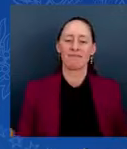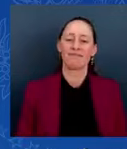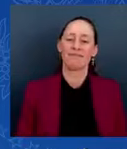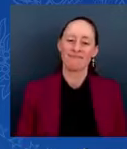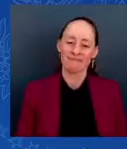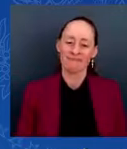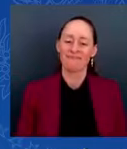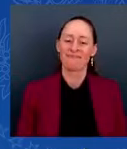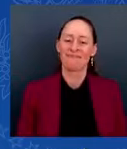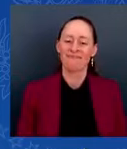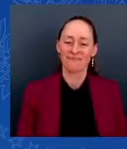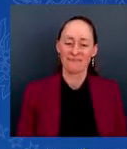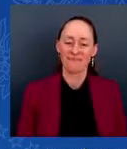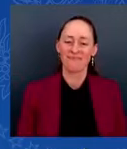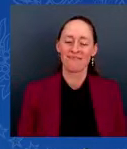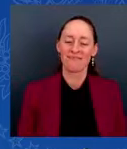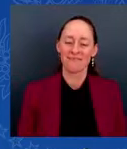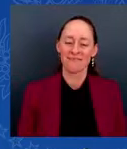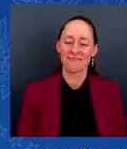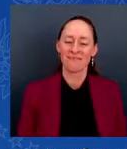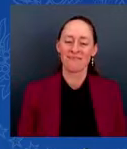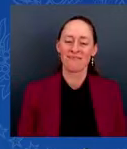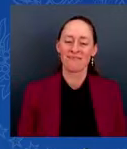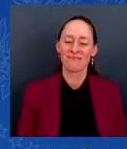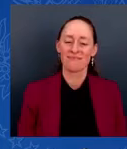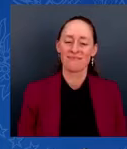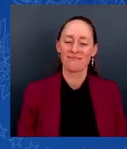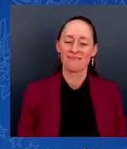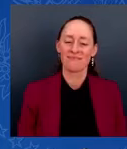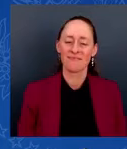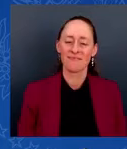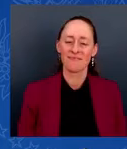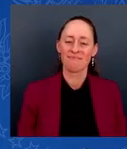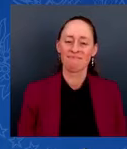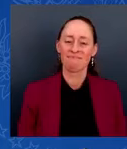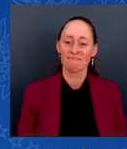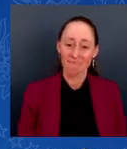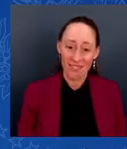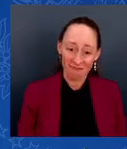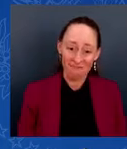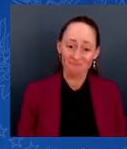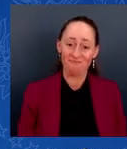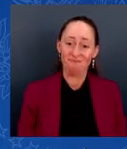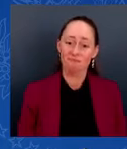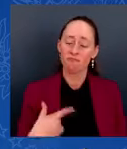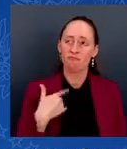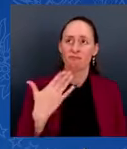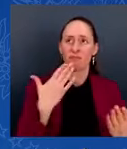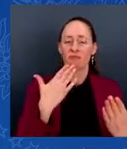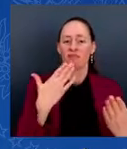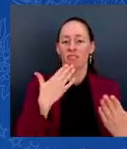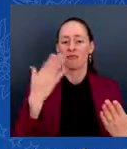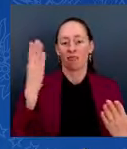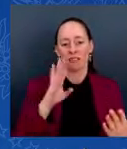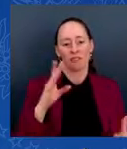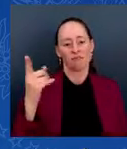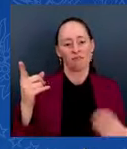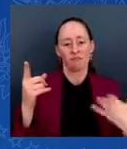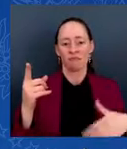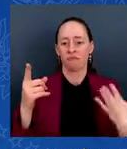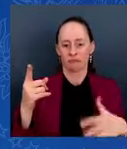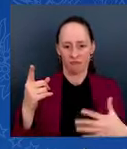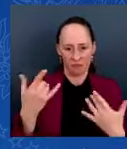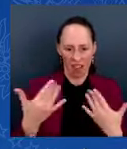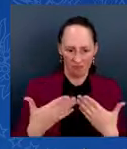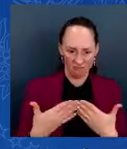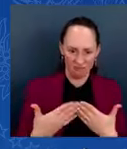tell you what, I thank God that in the last 3 months I'm President of the United States, I was able to finally